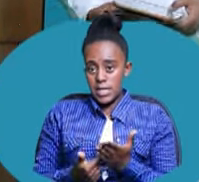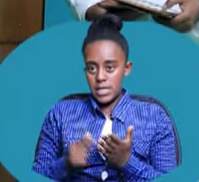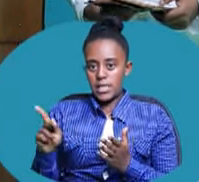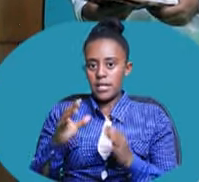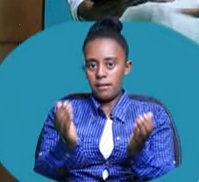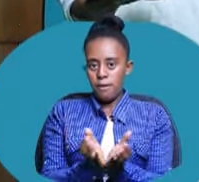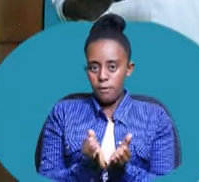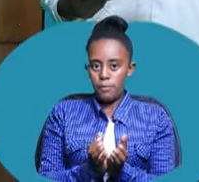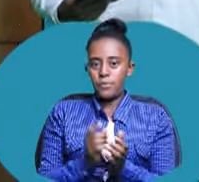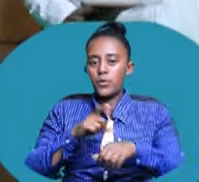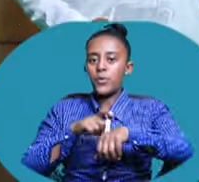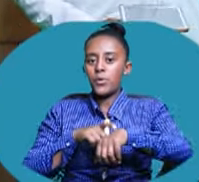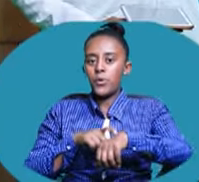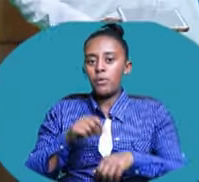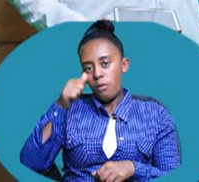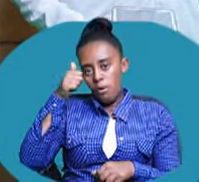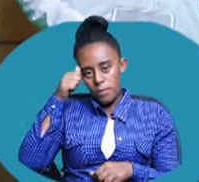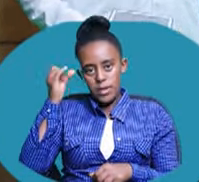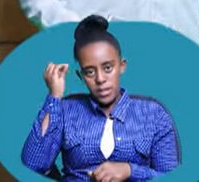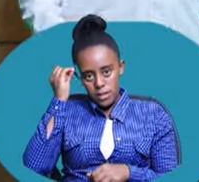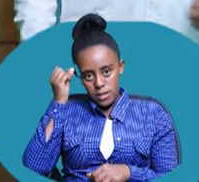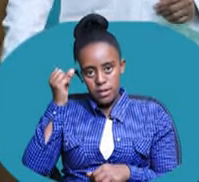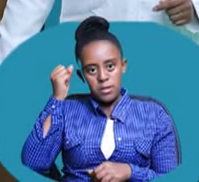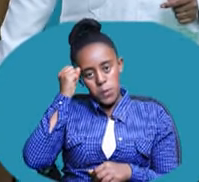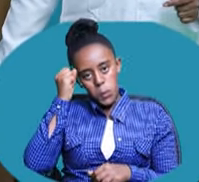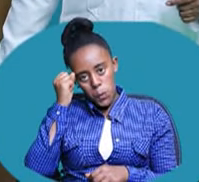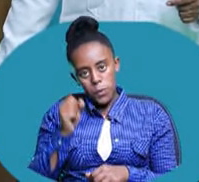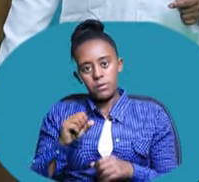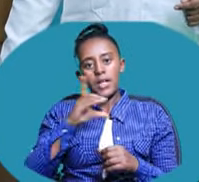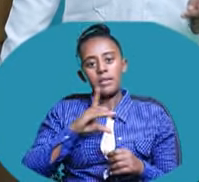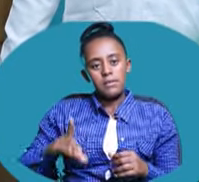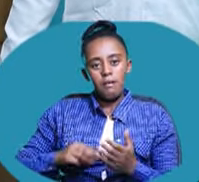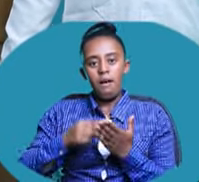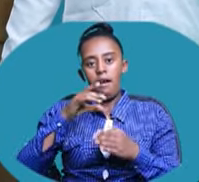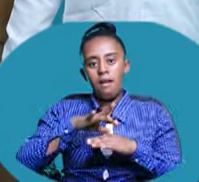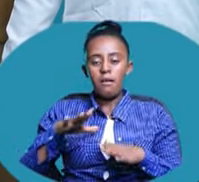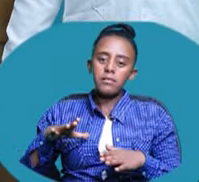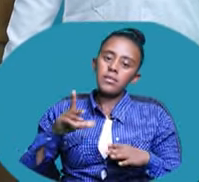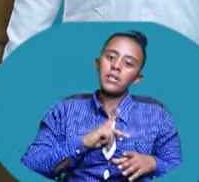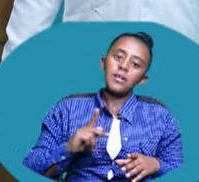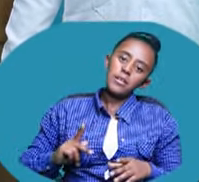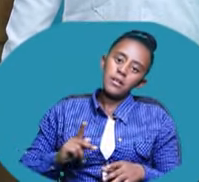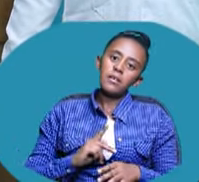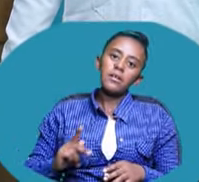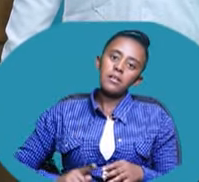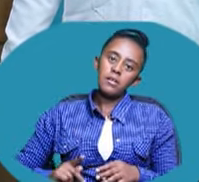mentioned during the reign of Amdasion. It was the main tributary of the Christian island kingdom. The royal